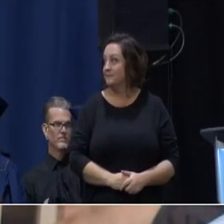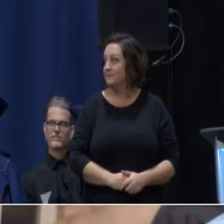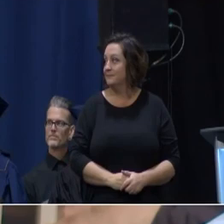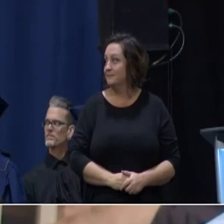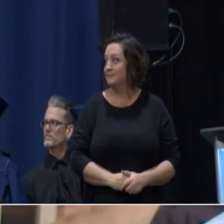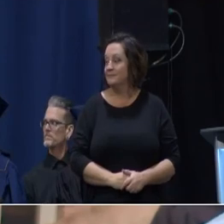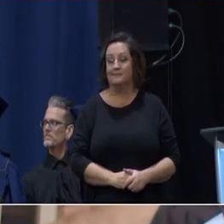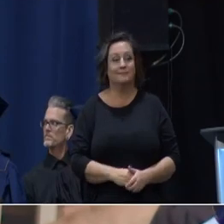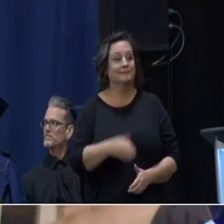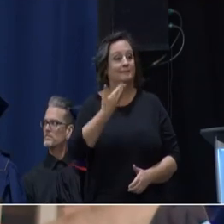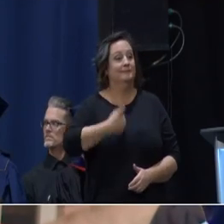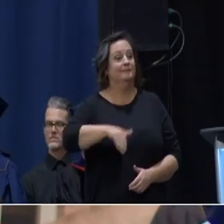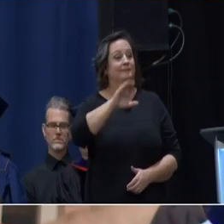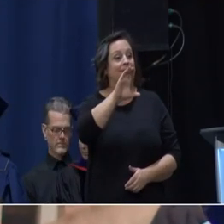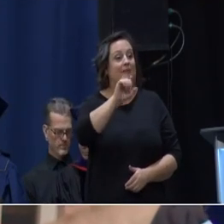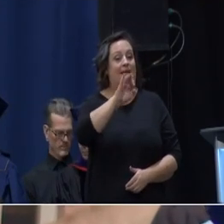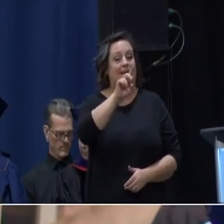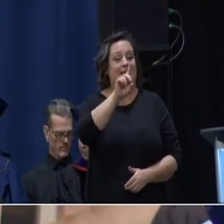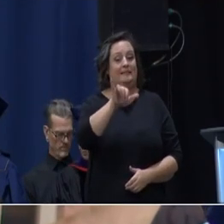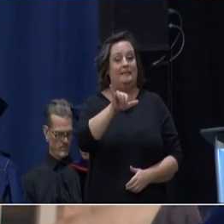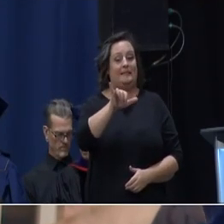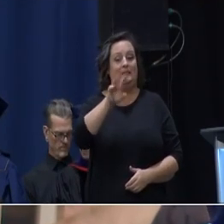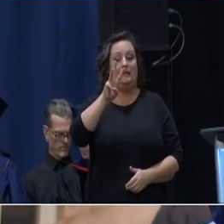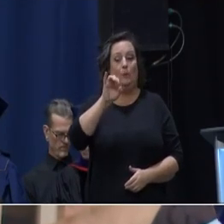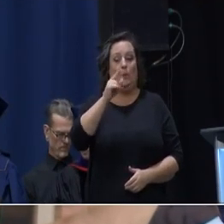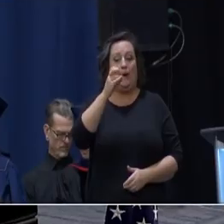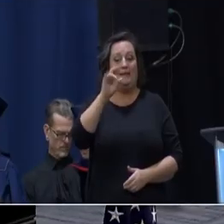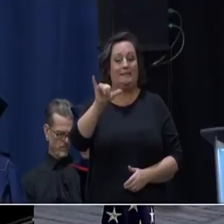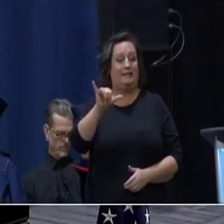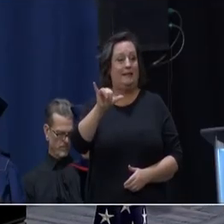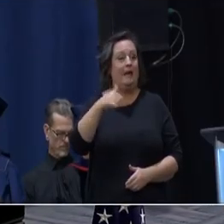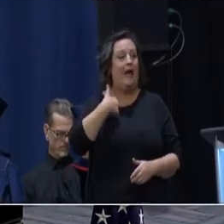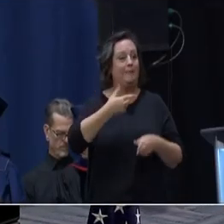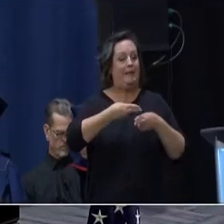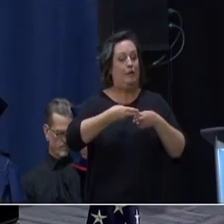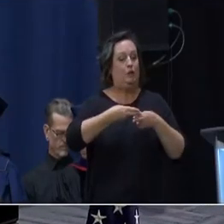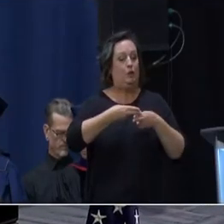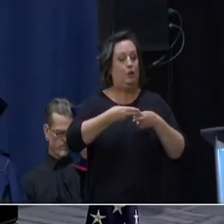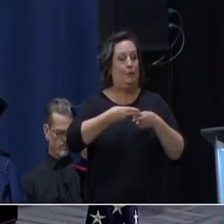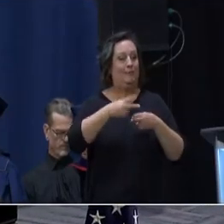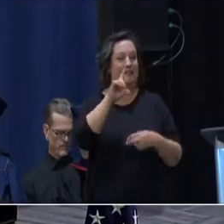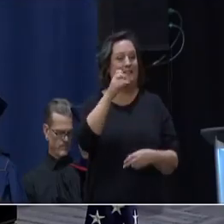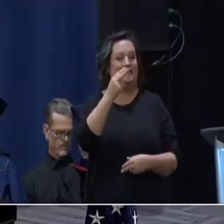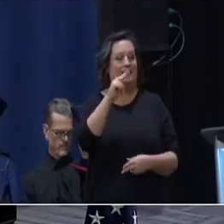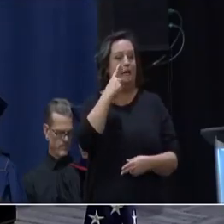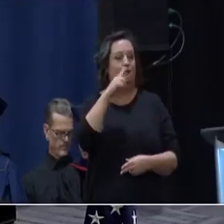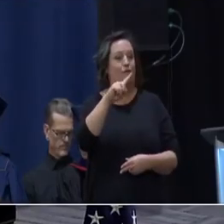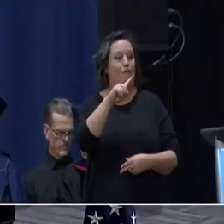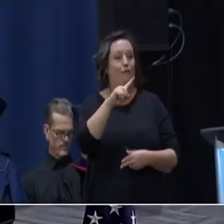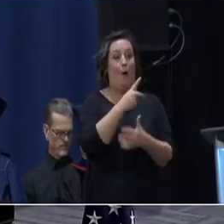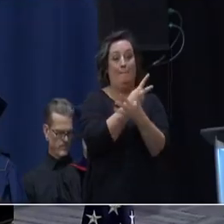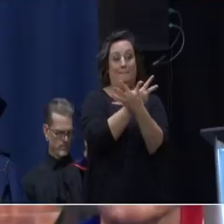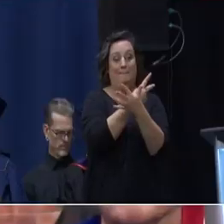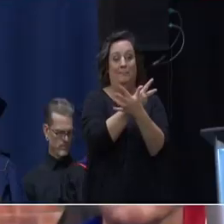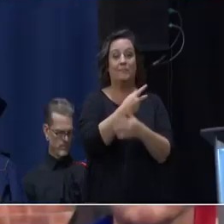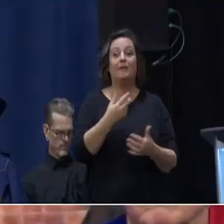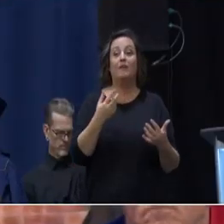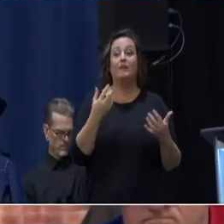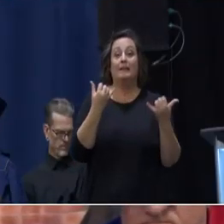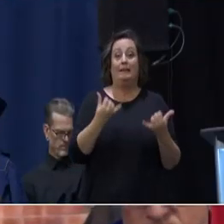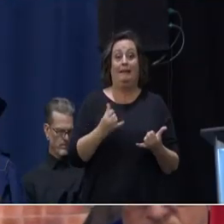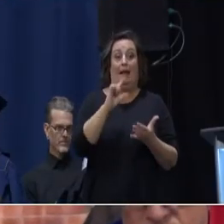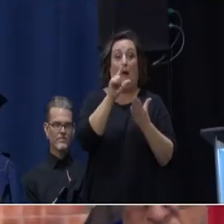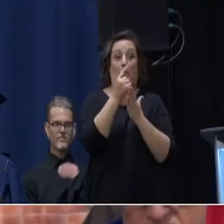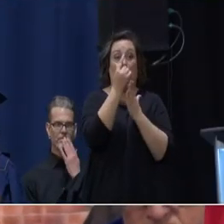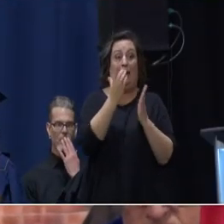My name is Cindy Wesley, and I am the interim dean of the Graduate School. Will the candidates for the master's degree